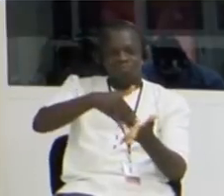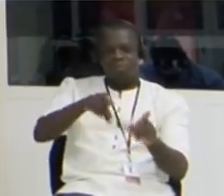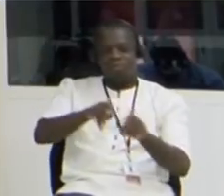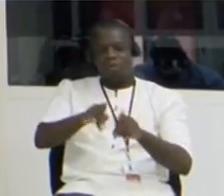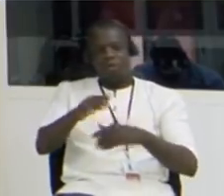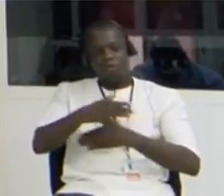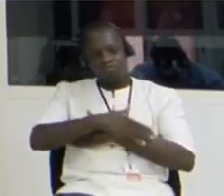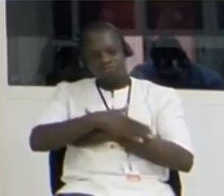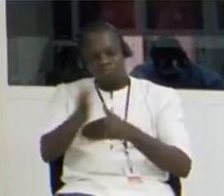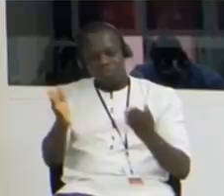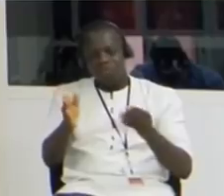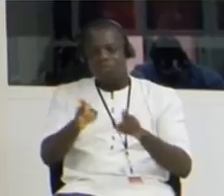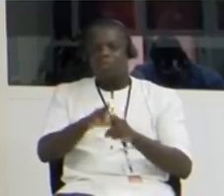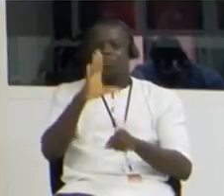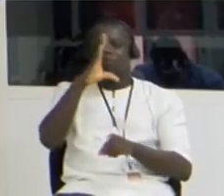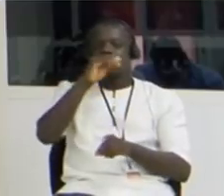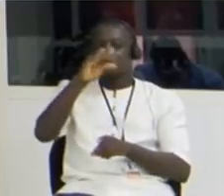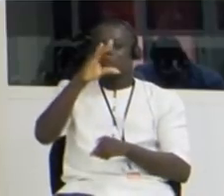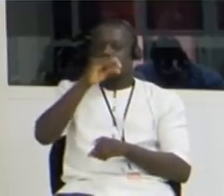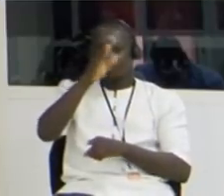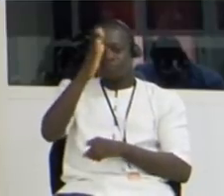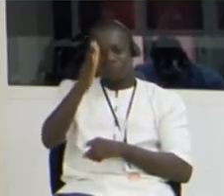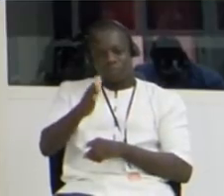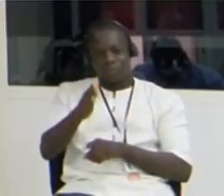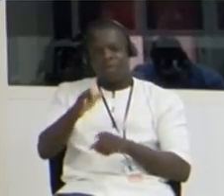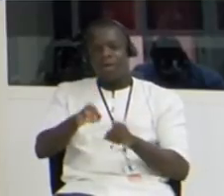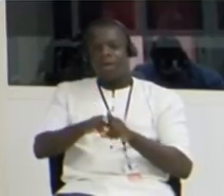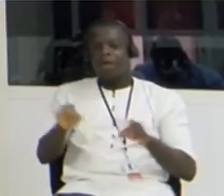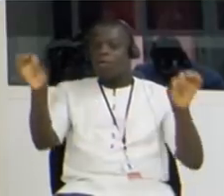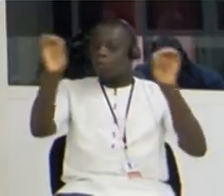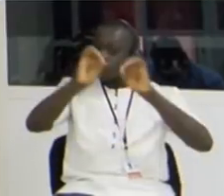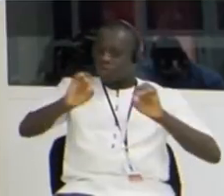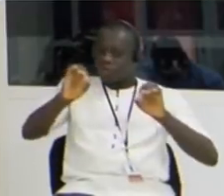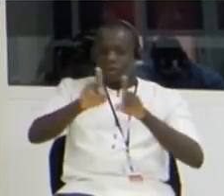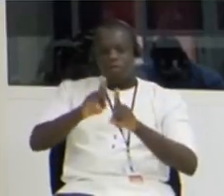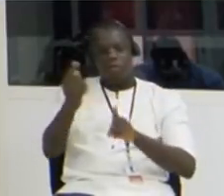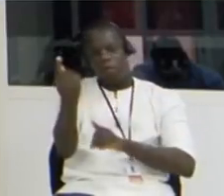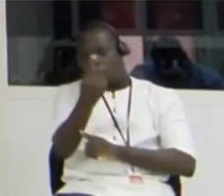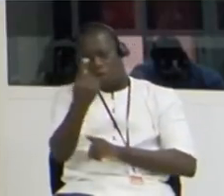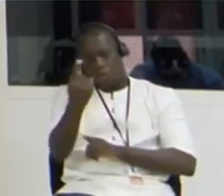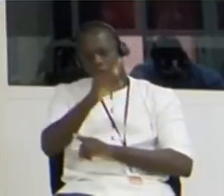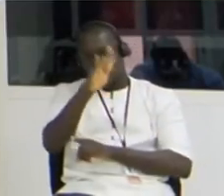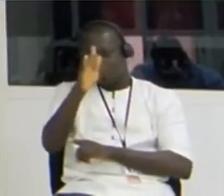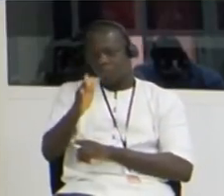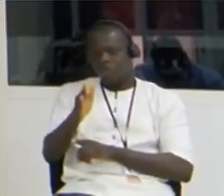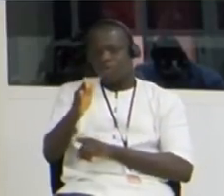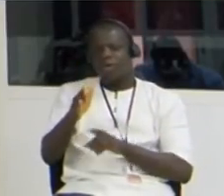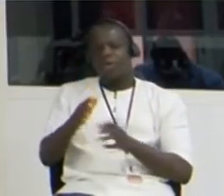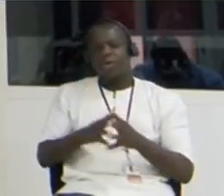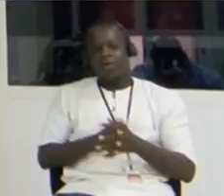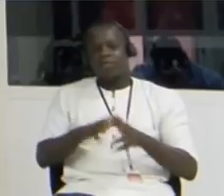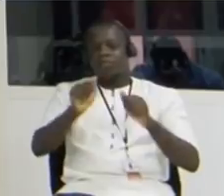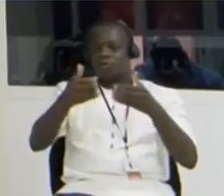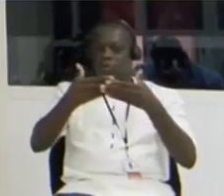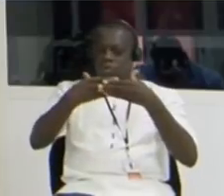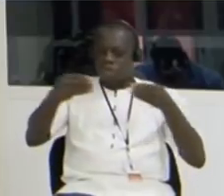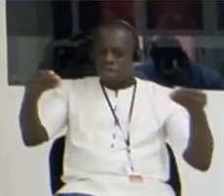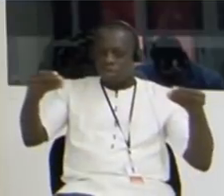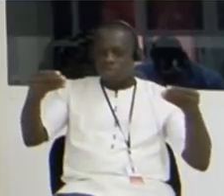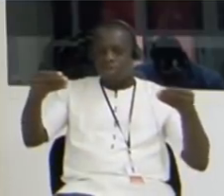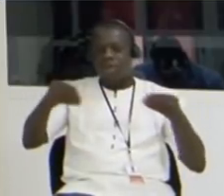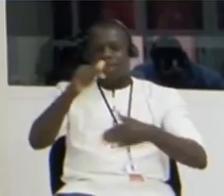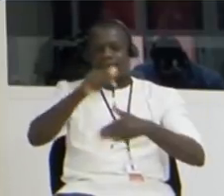Spirit to speak the truth and nothing else but the truth, so that the healing in this